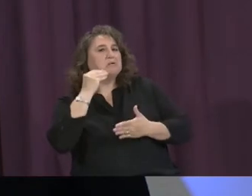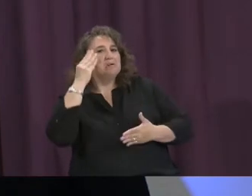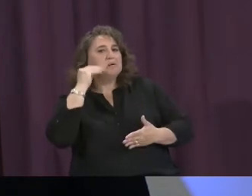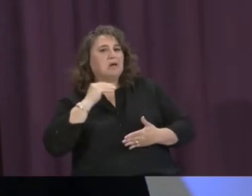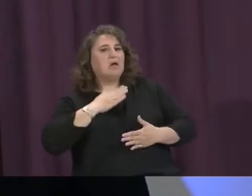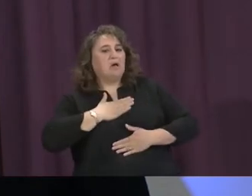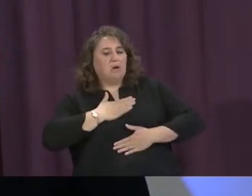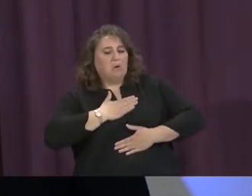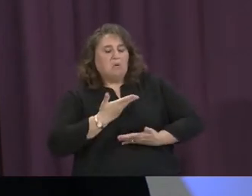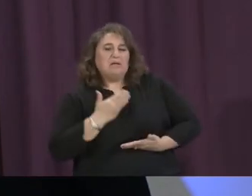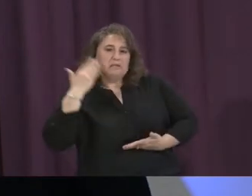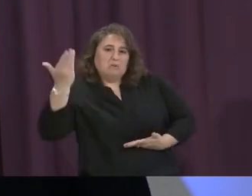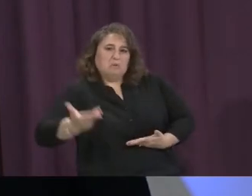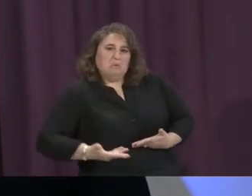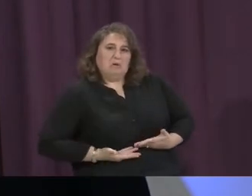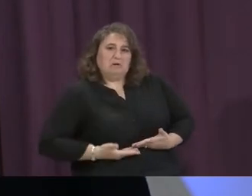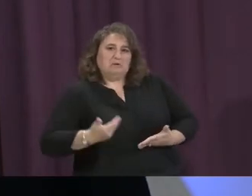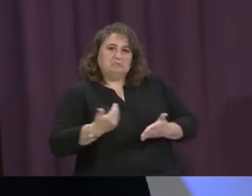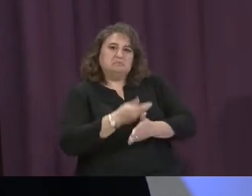in